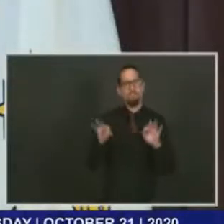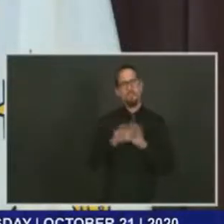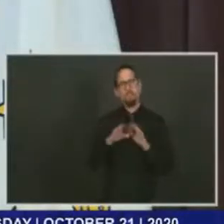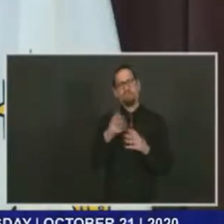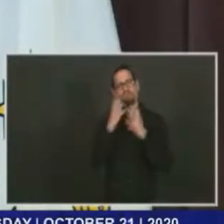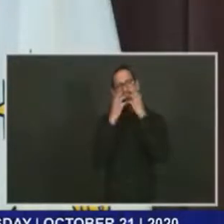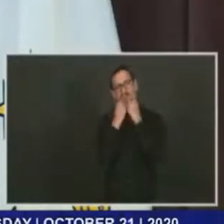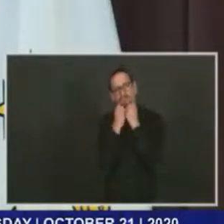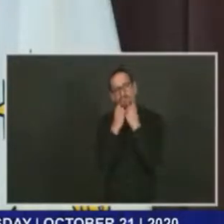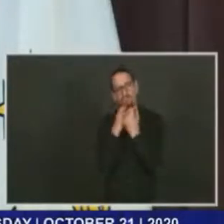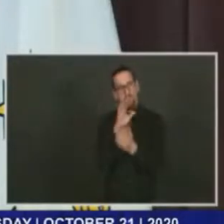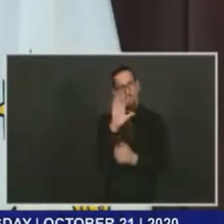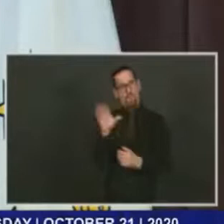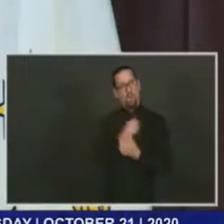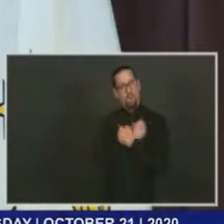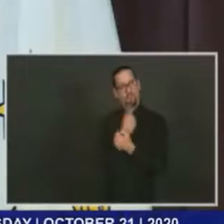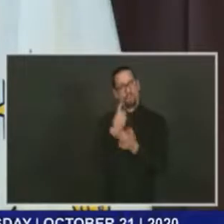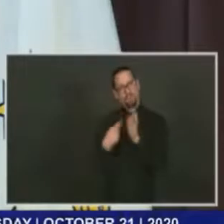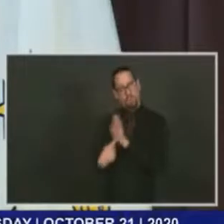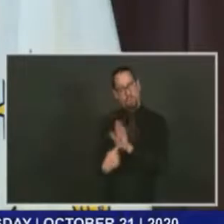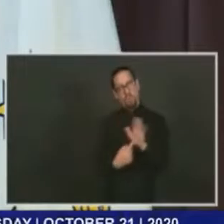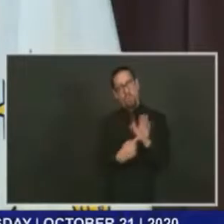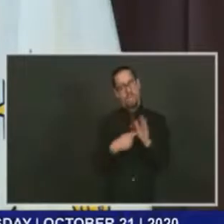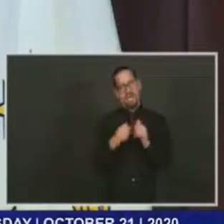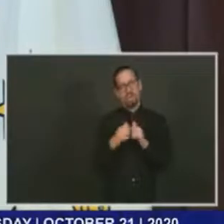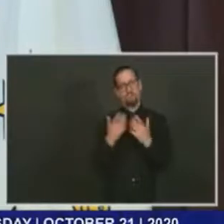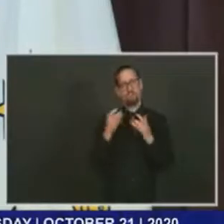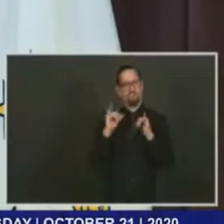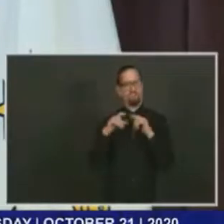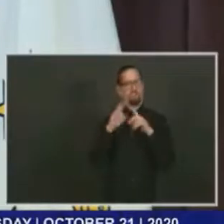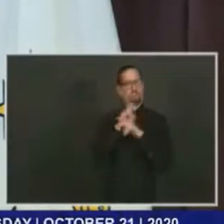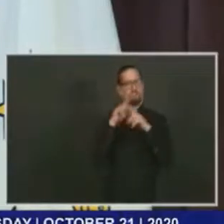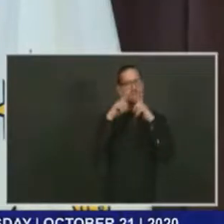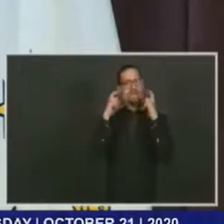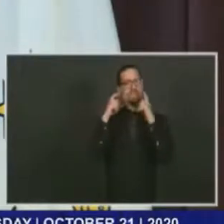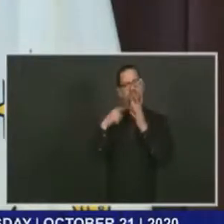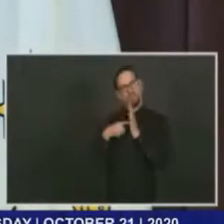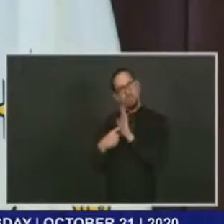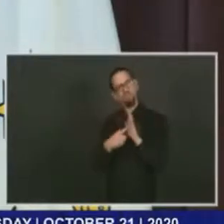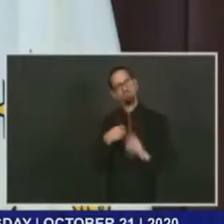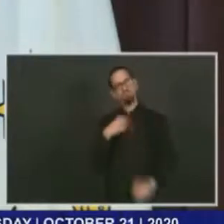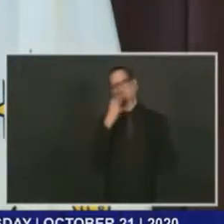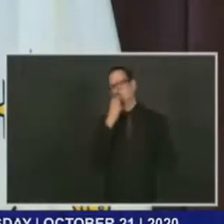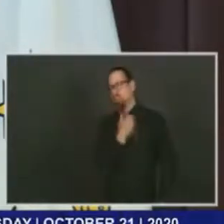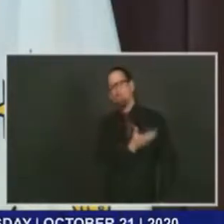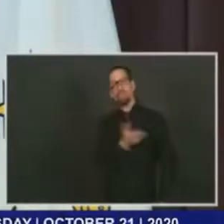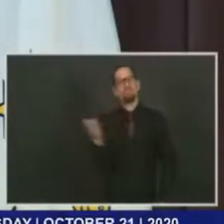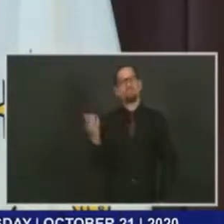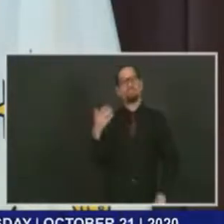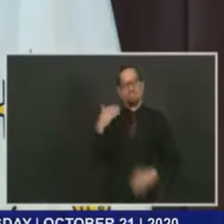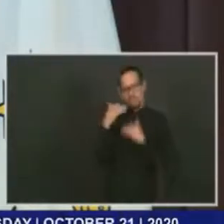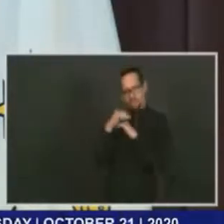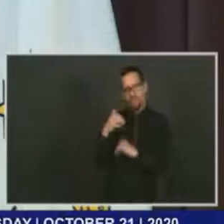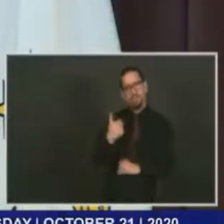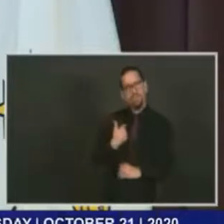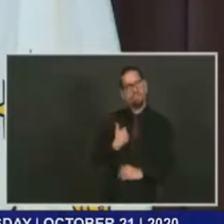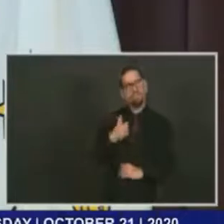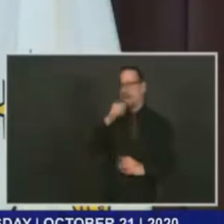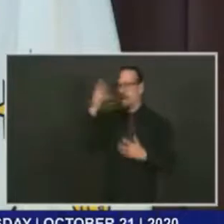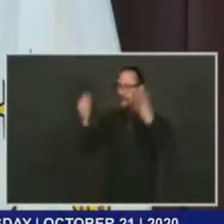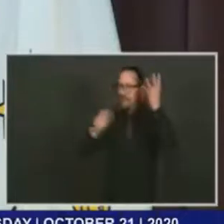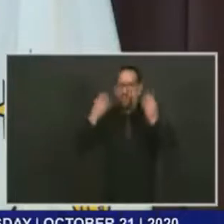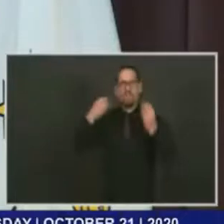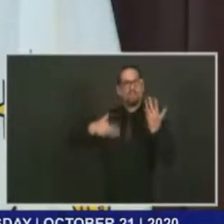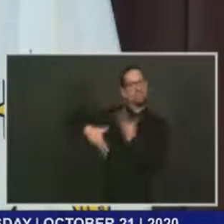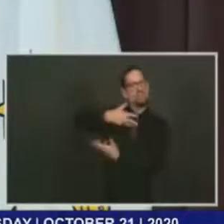limit these non-essential activities and limit social gatherings? Just think of how often